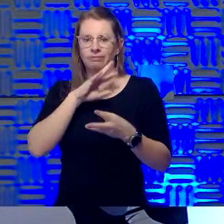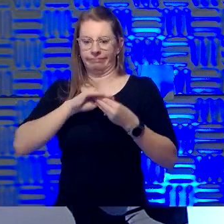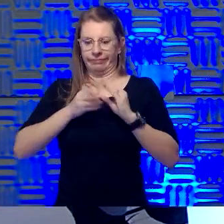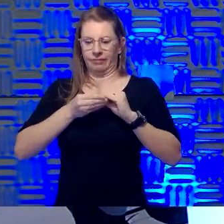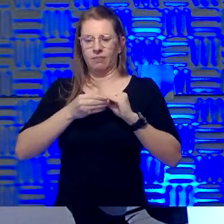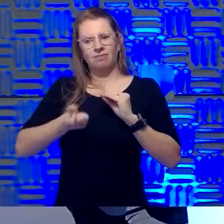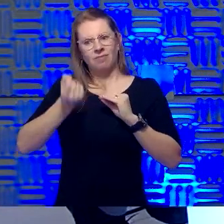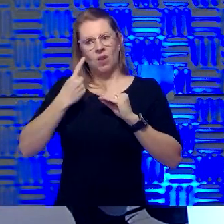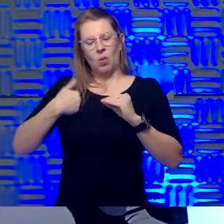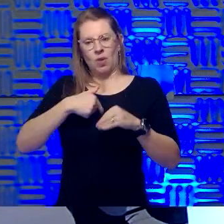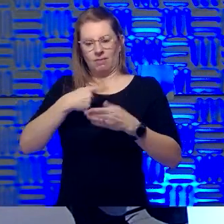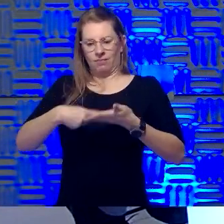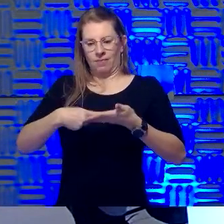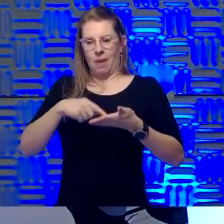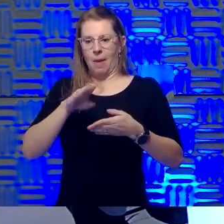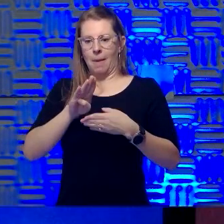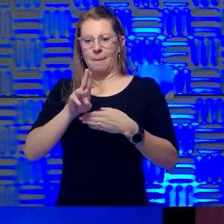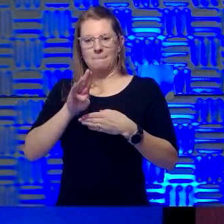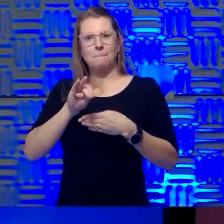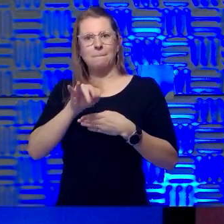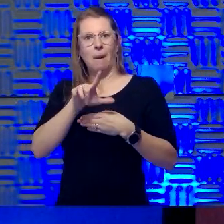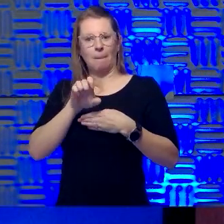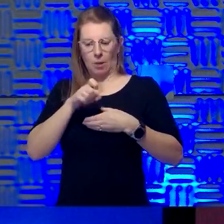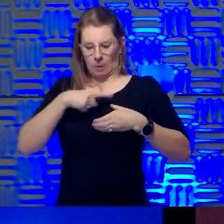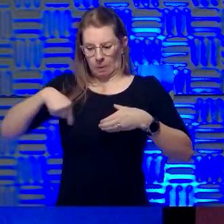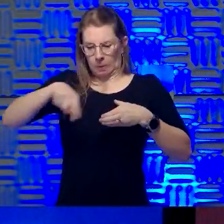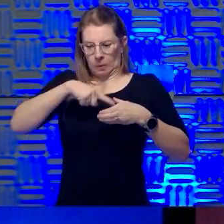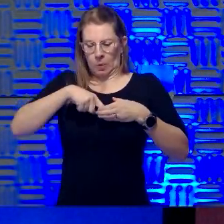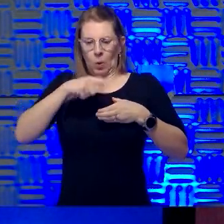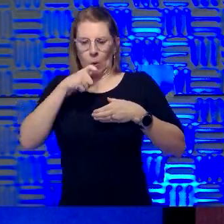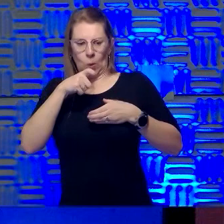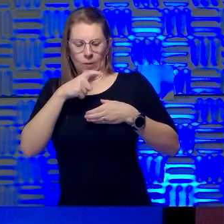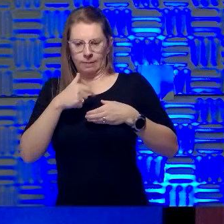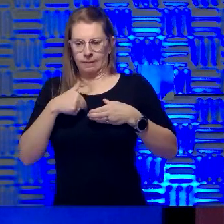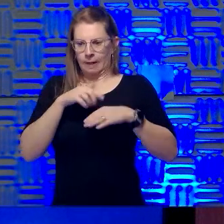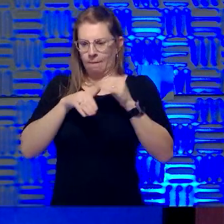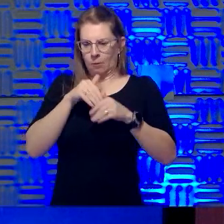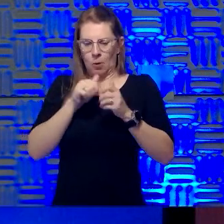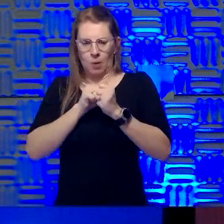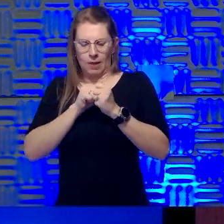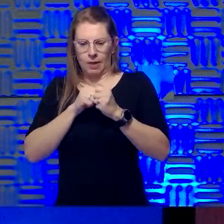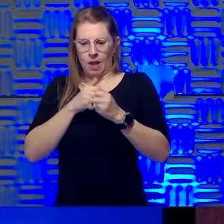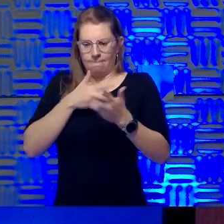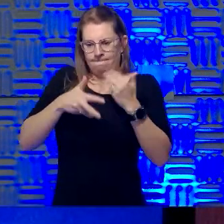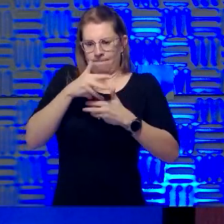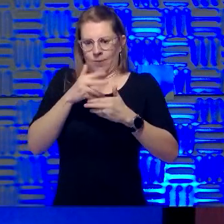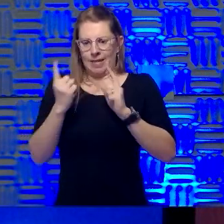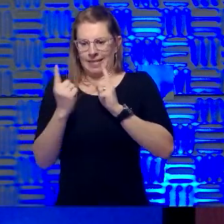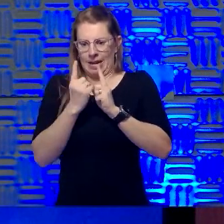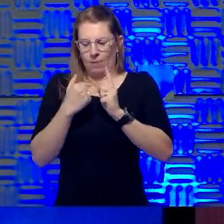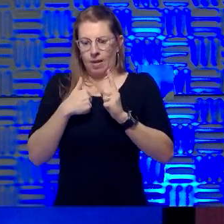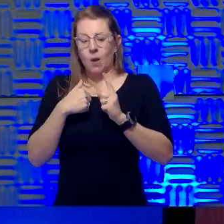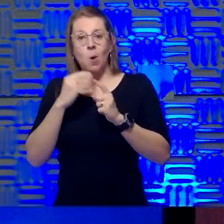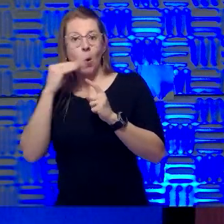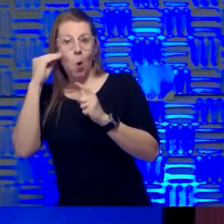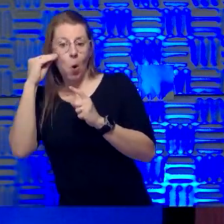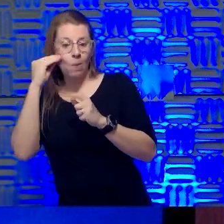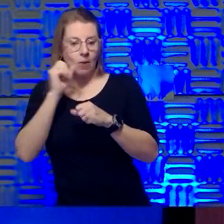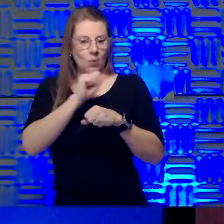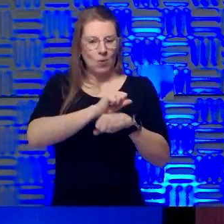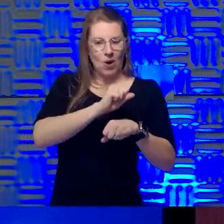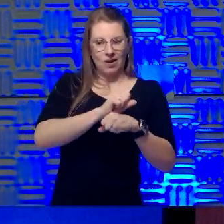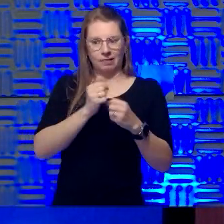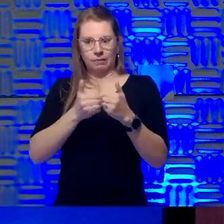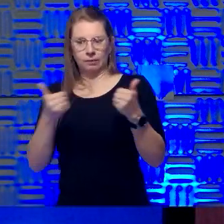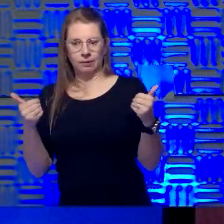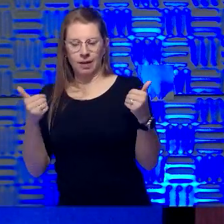And so you're responsible not only to yourself and the other people around, but really the folks in your bubble. And, I have a home bubble, I have a work bubble, and I